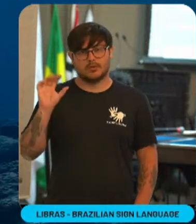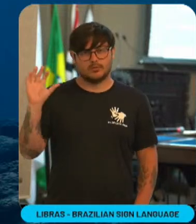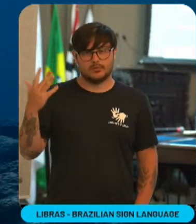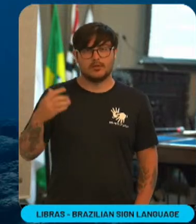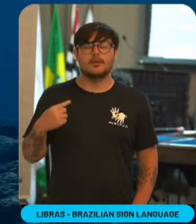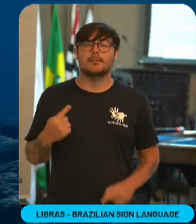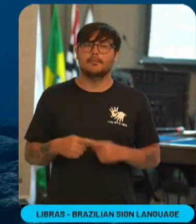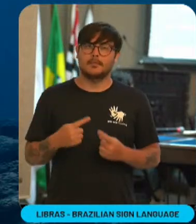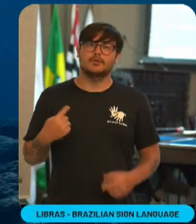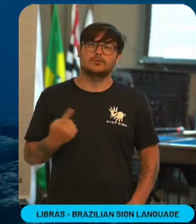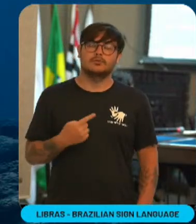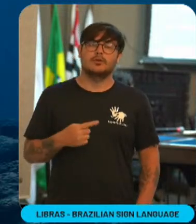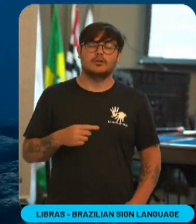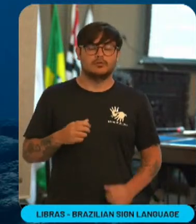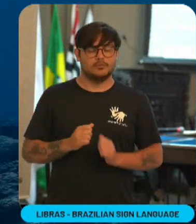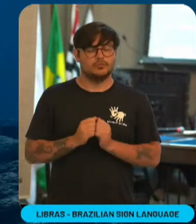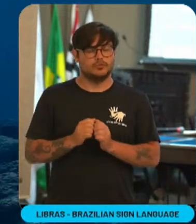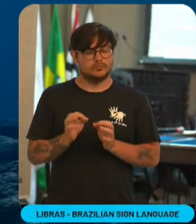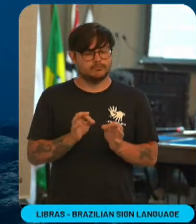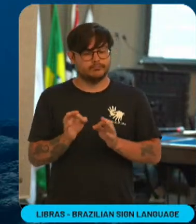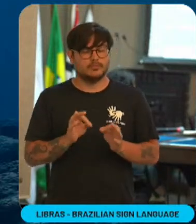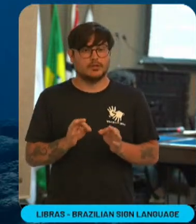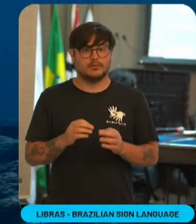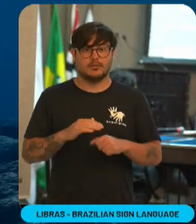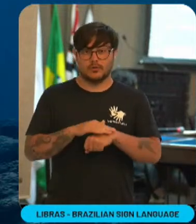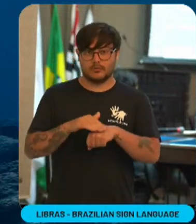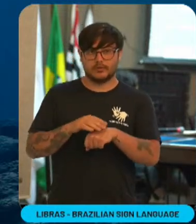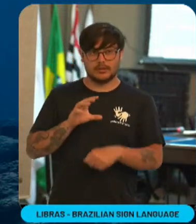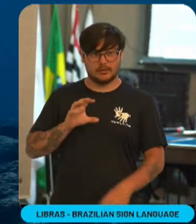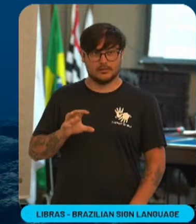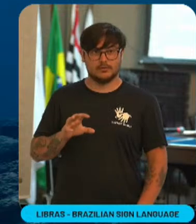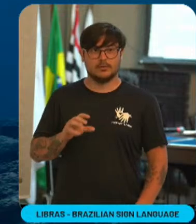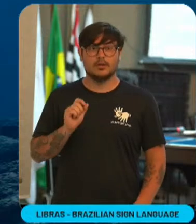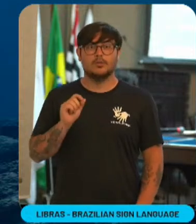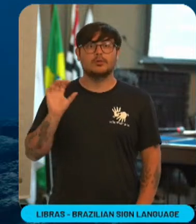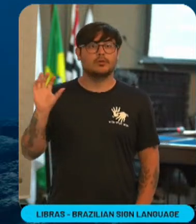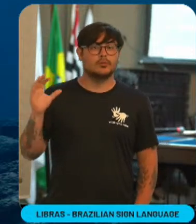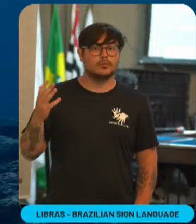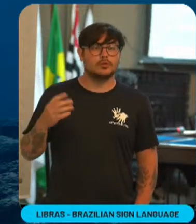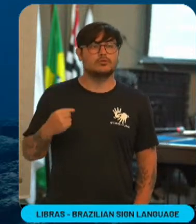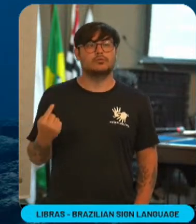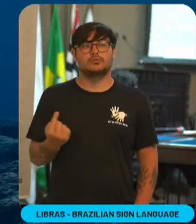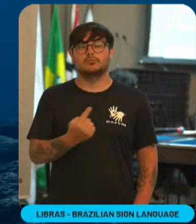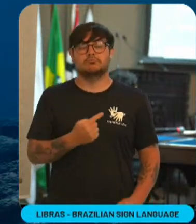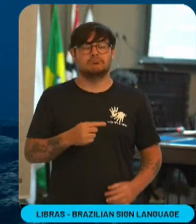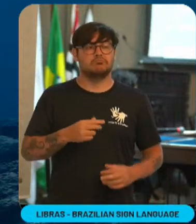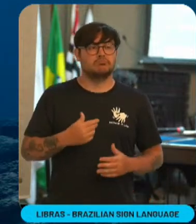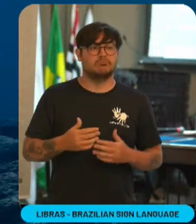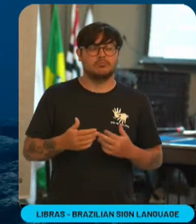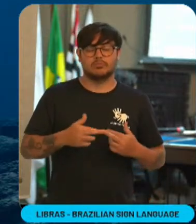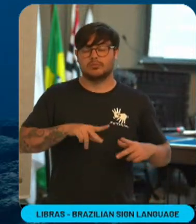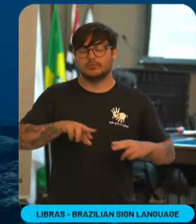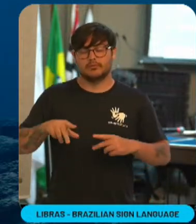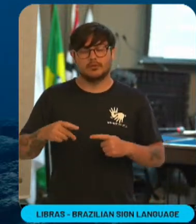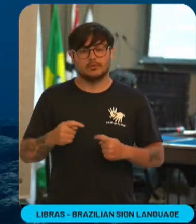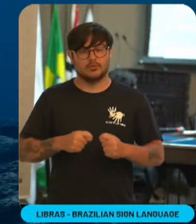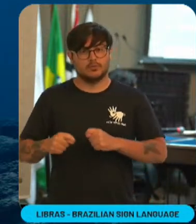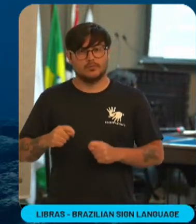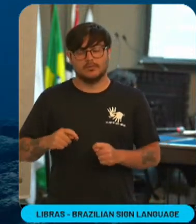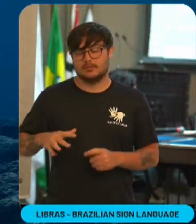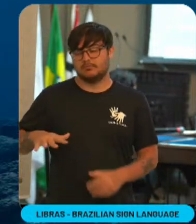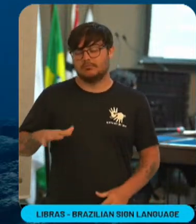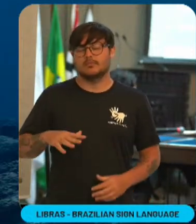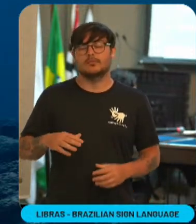I trust that regardless of anything, we are preparing. So conversations like this make us from different sectors